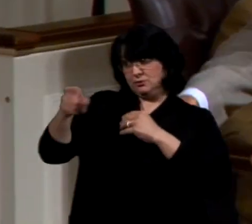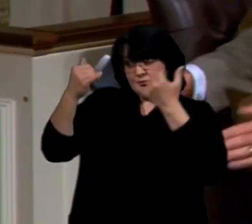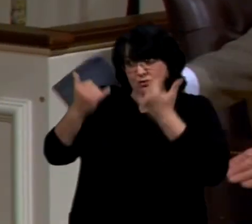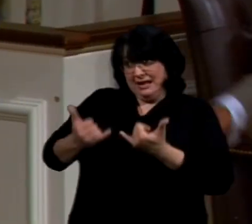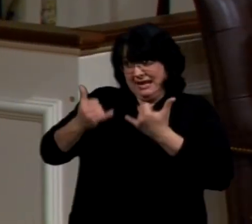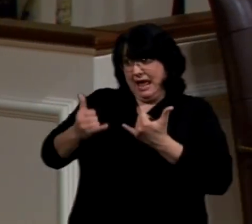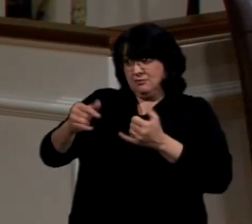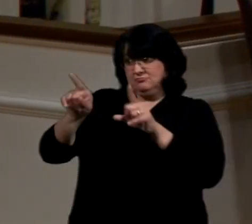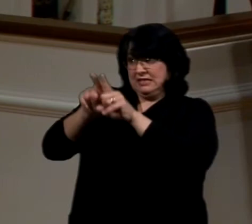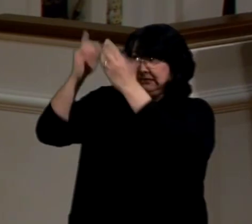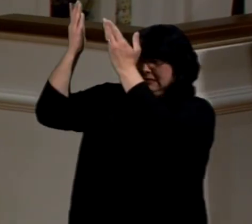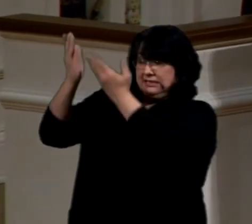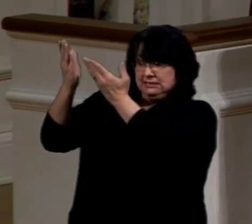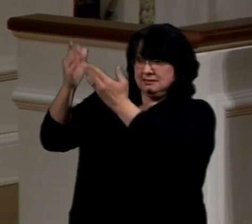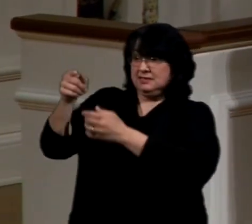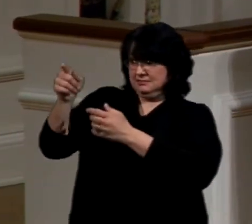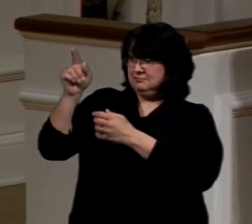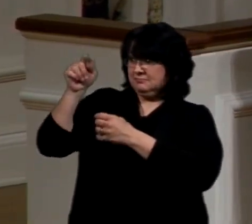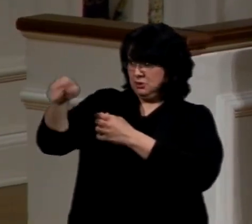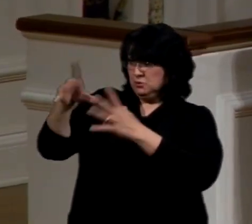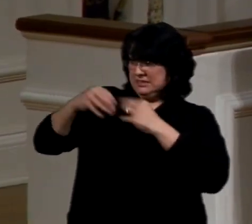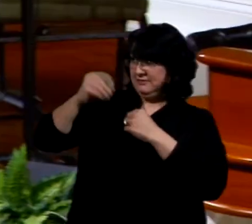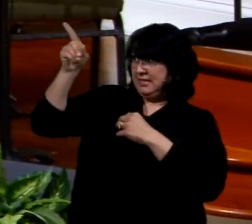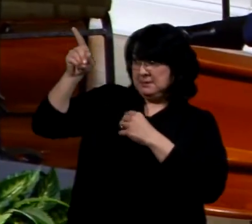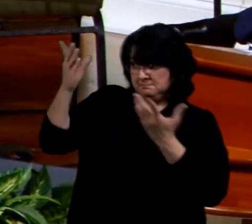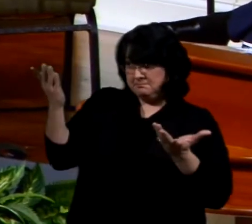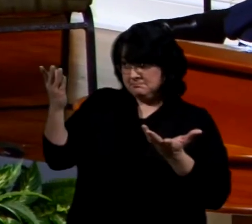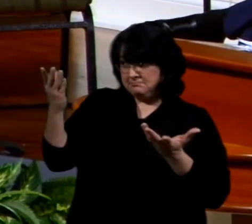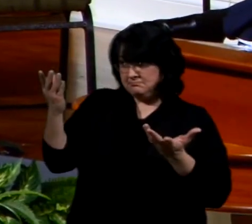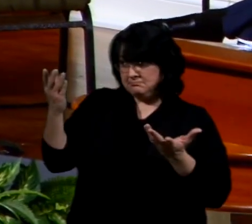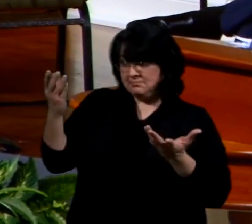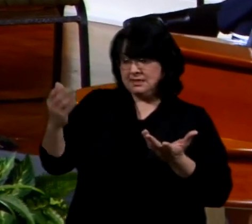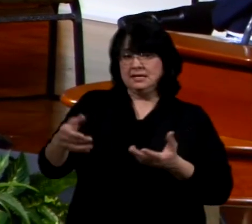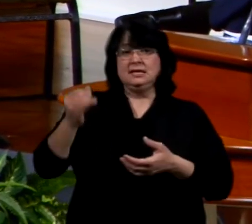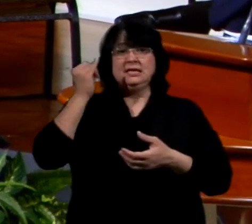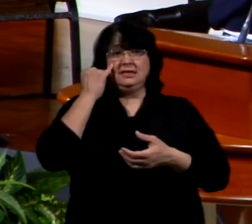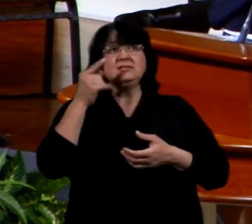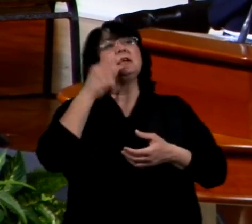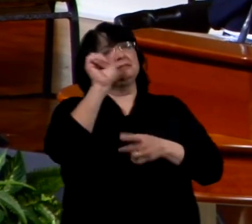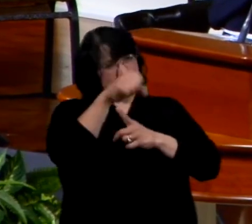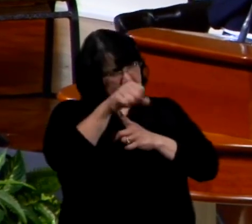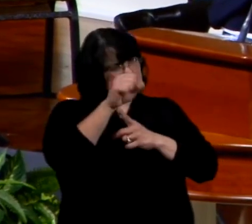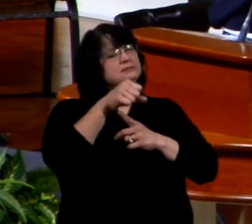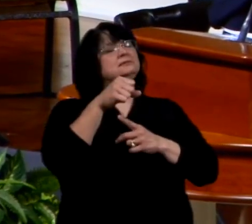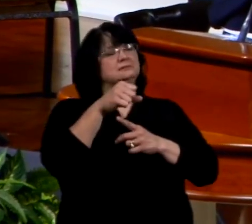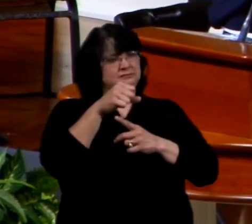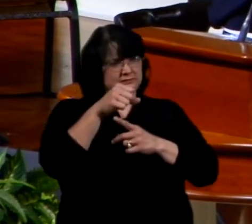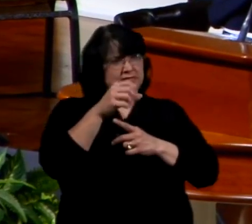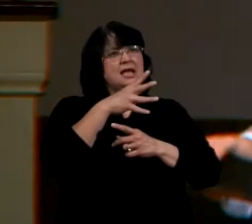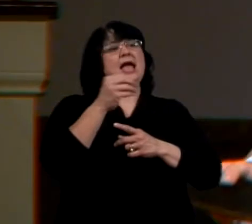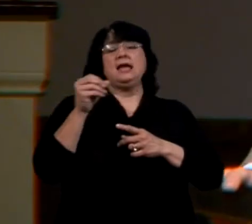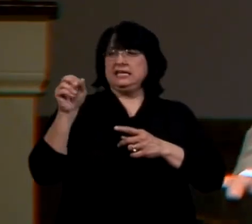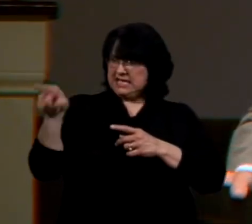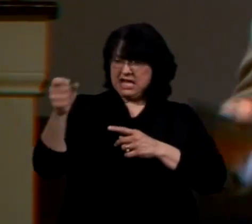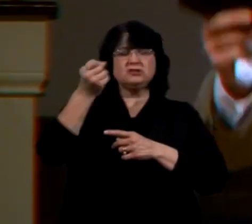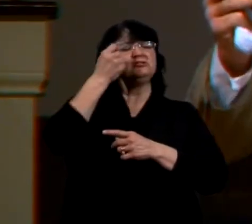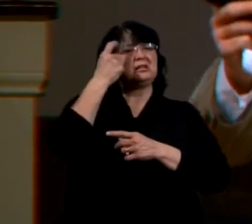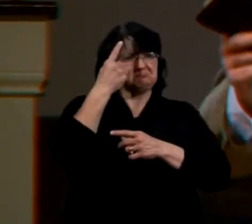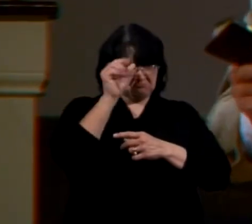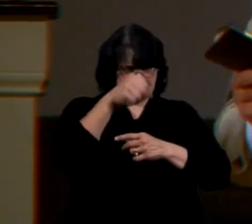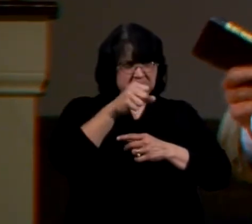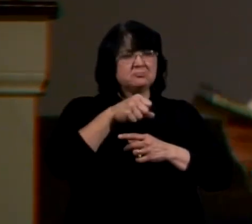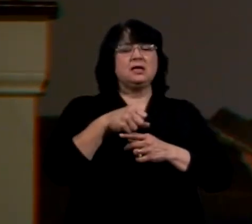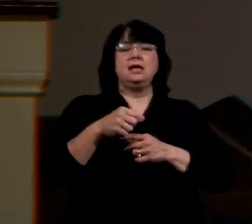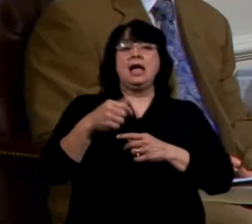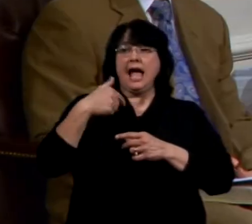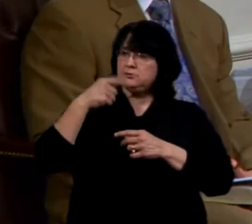are? Would you take him just as he is? And I'm going to ask him if he says yes and acknowledges that. And if he understands that, listen, I'm